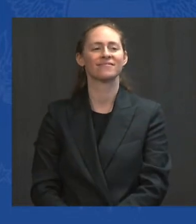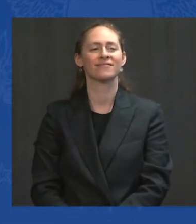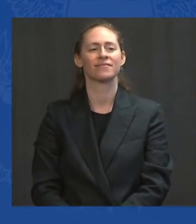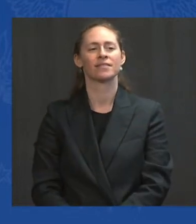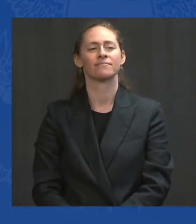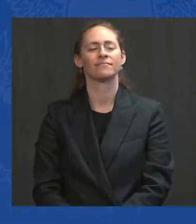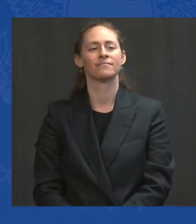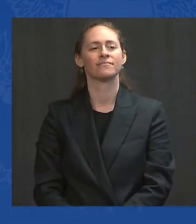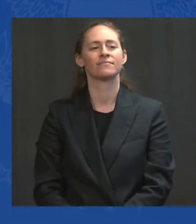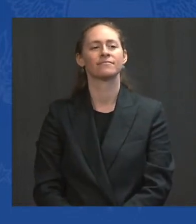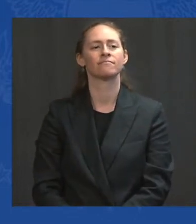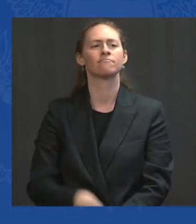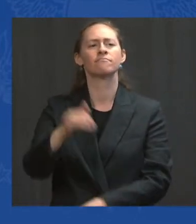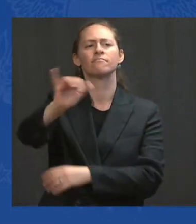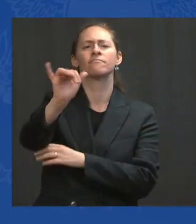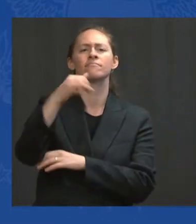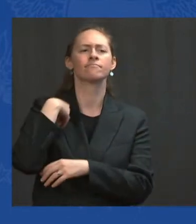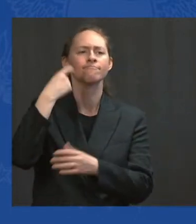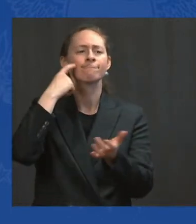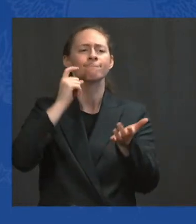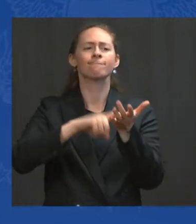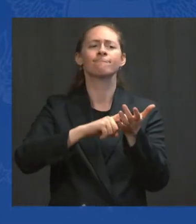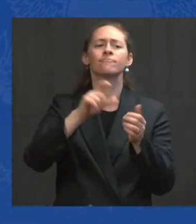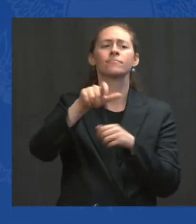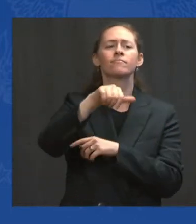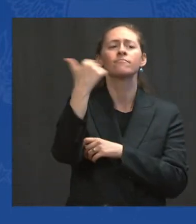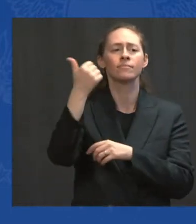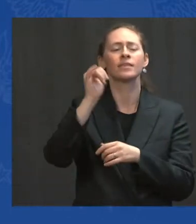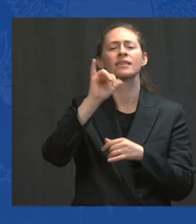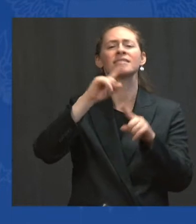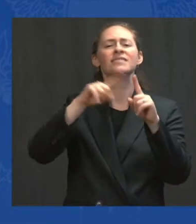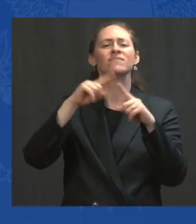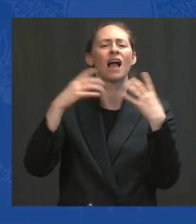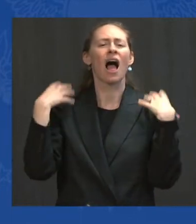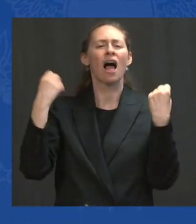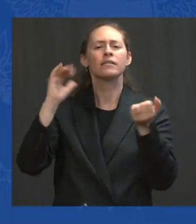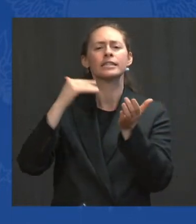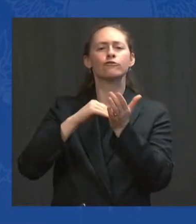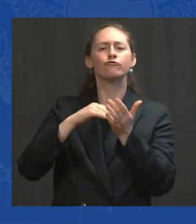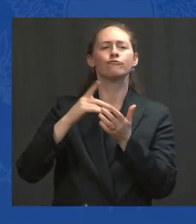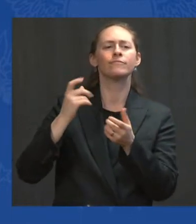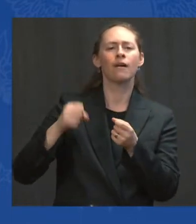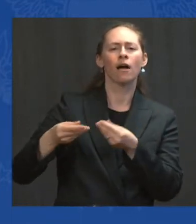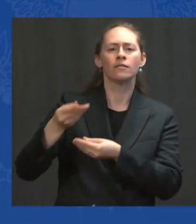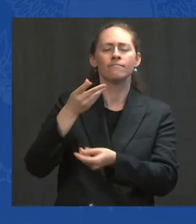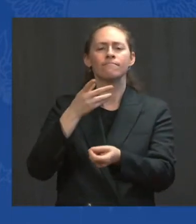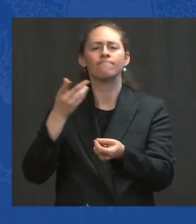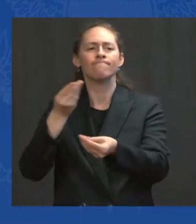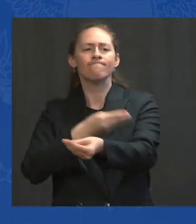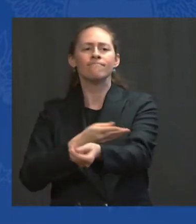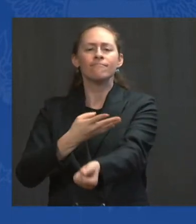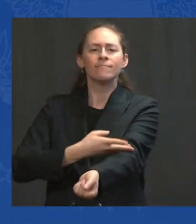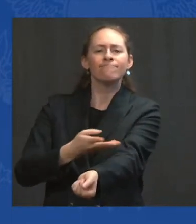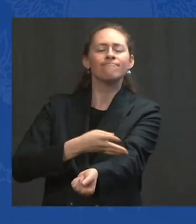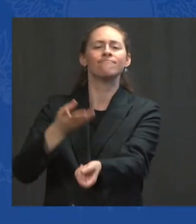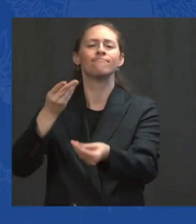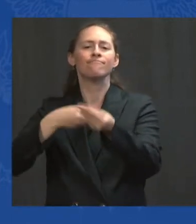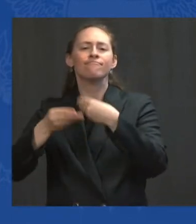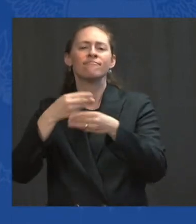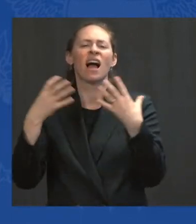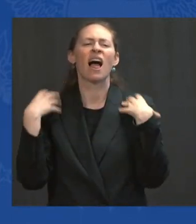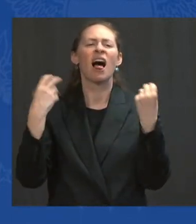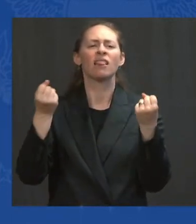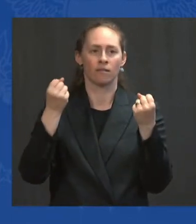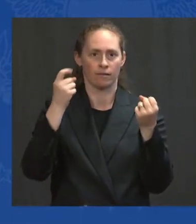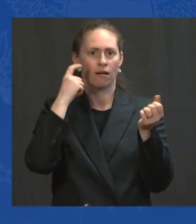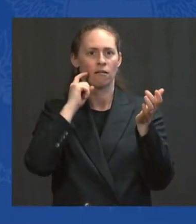And over the past 2 weeks, 58% of doses administered at pharmacies have been to people of color.